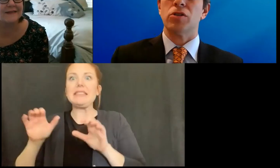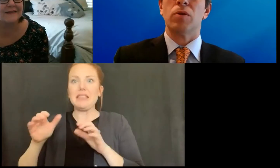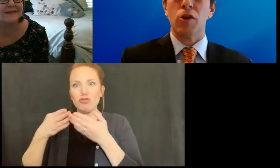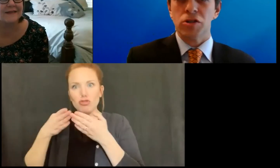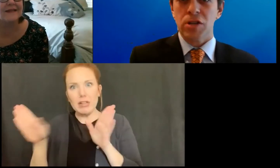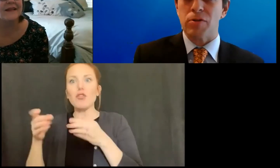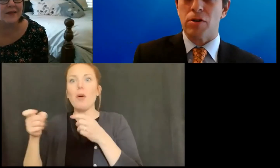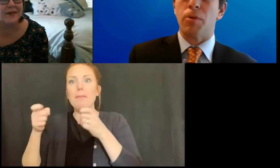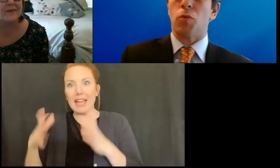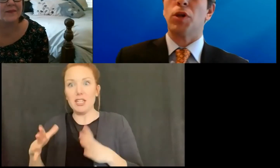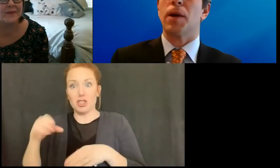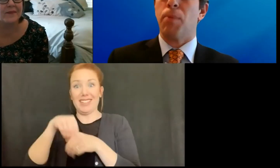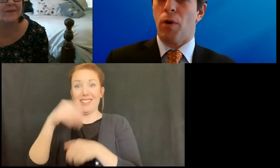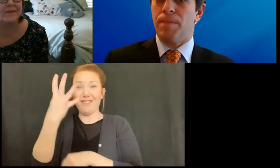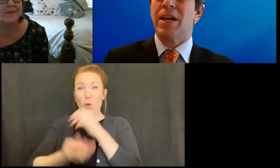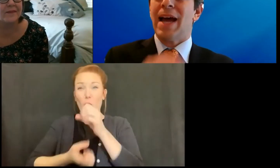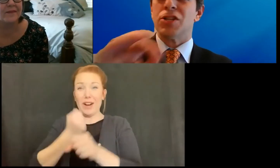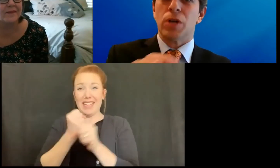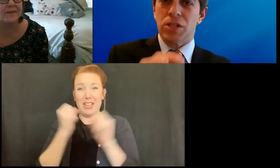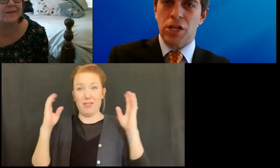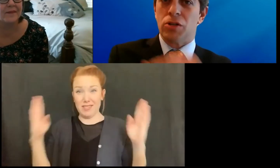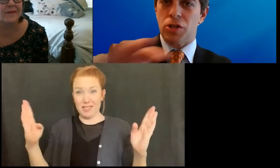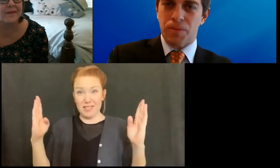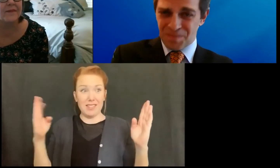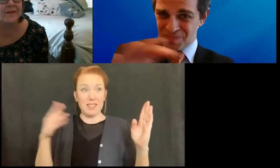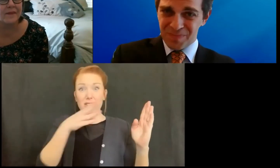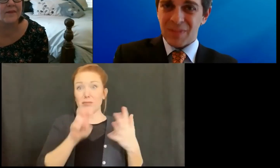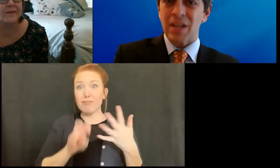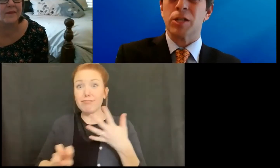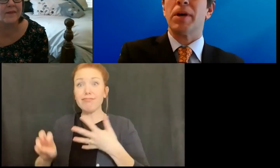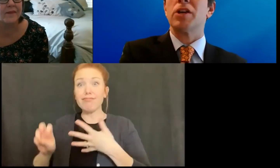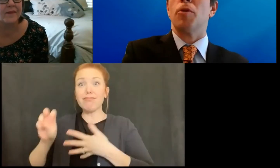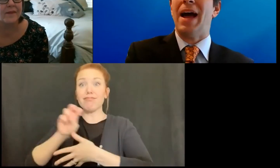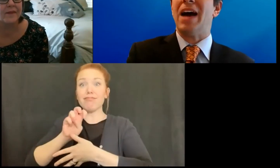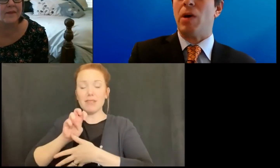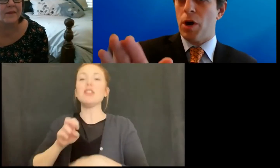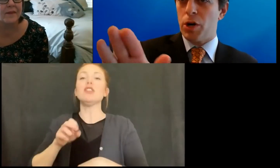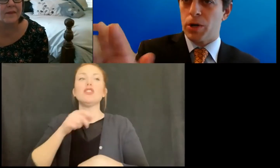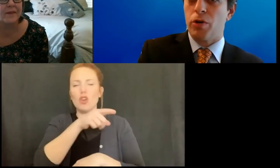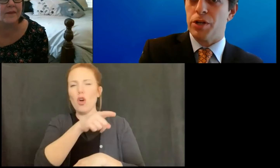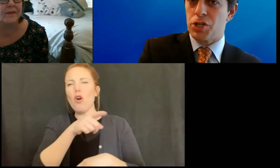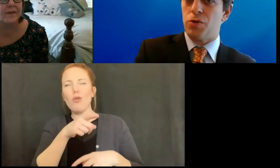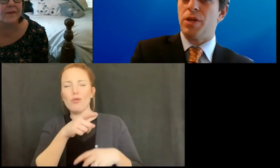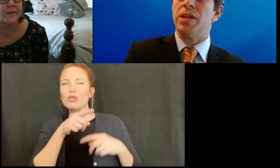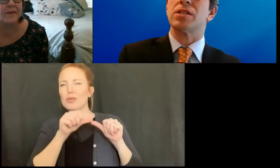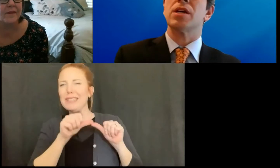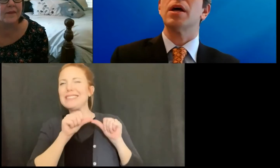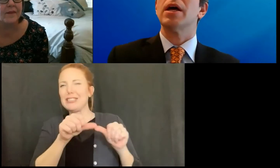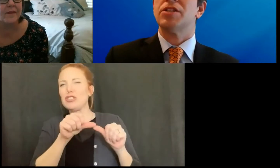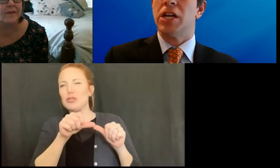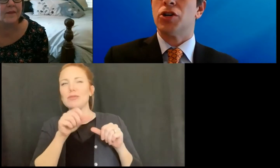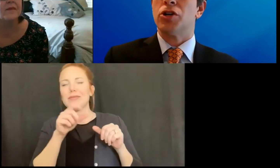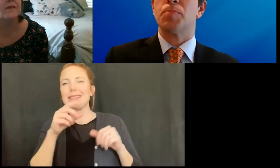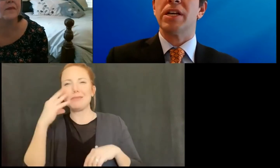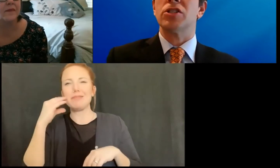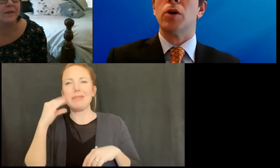4 years. So those types of numbers are really important. And as you continue to explain your path, I want to encourage students, teachers, please go